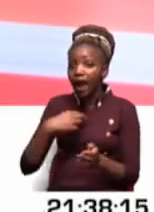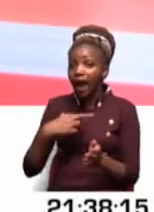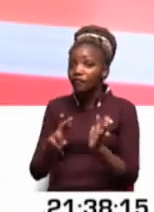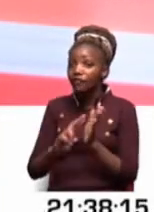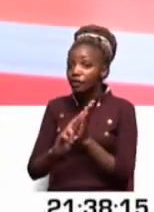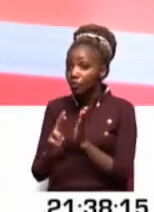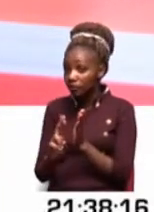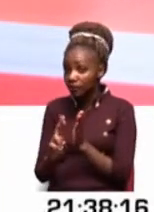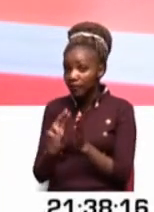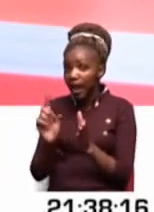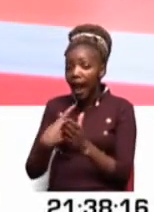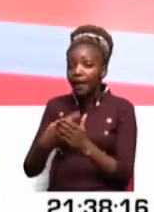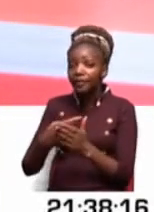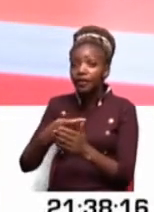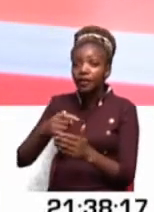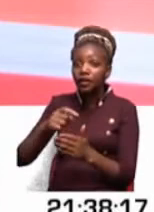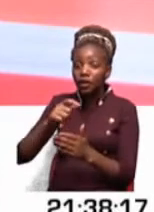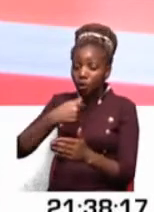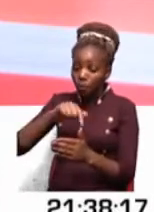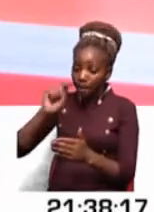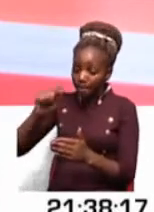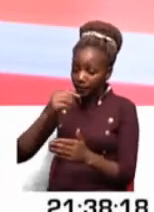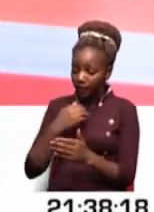there must be some deliberate,